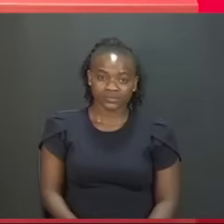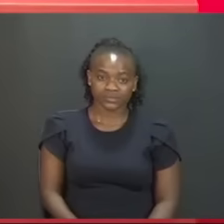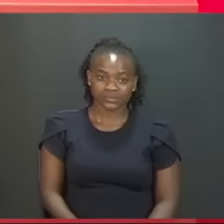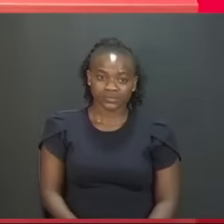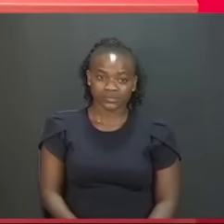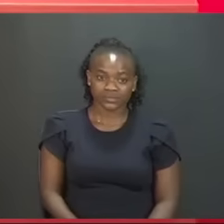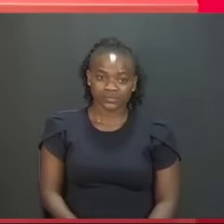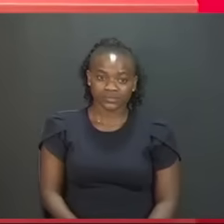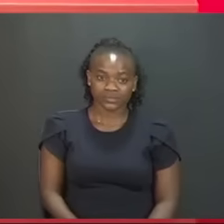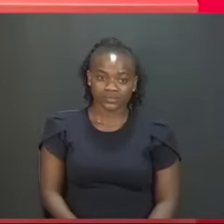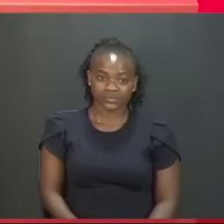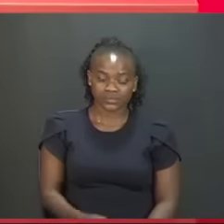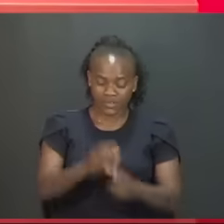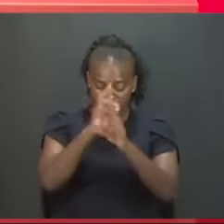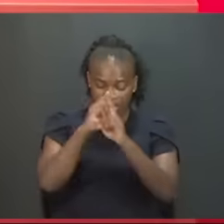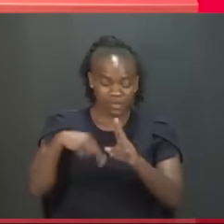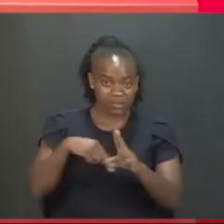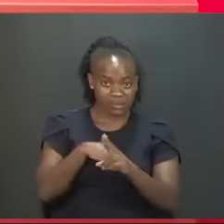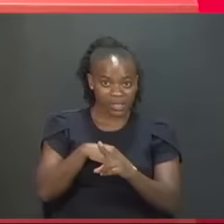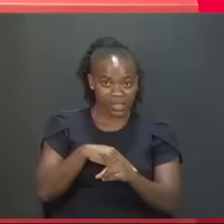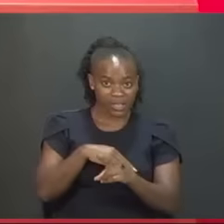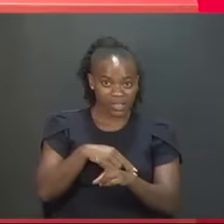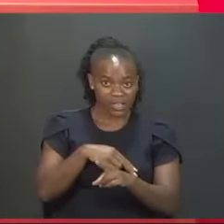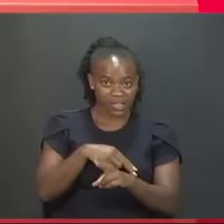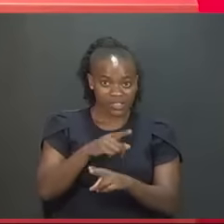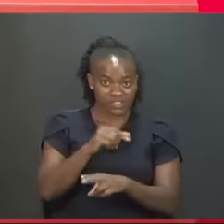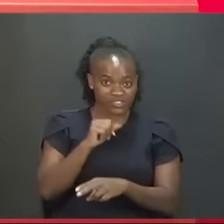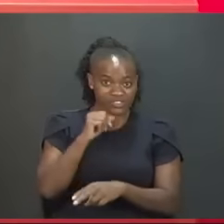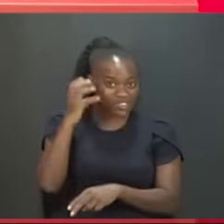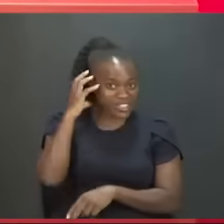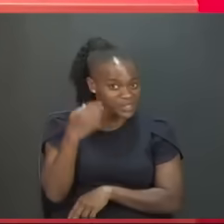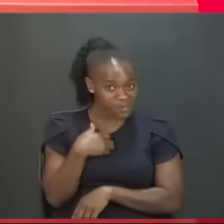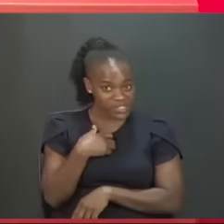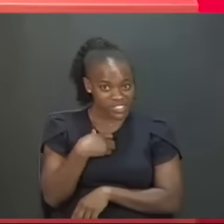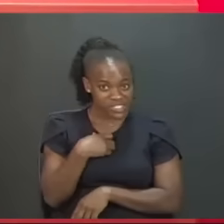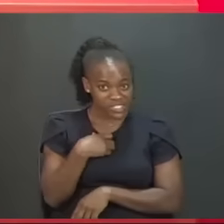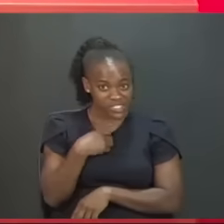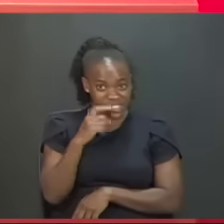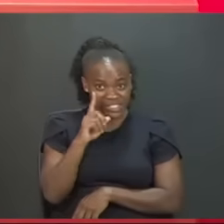Honourable Member, you pretend as if you've not heard me.